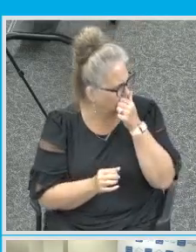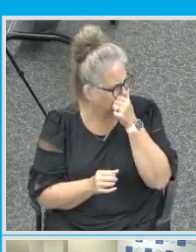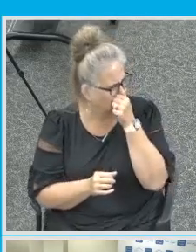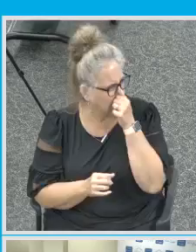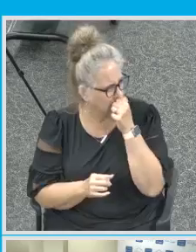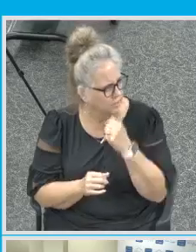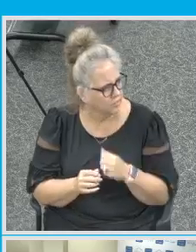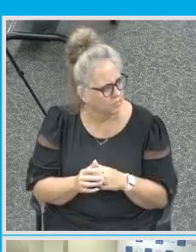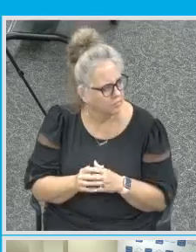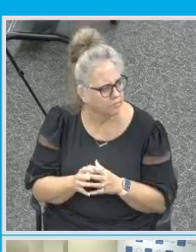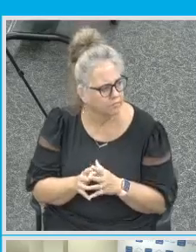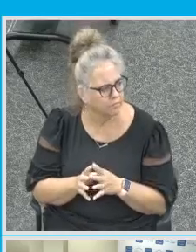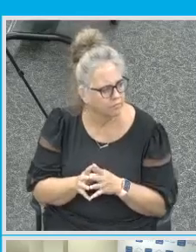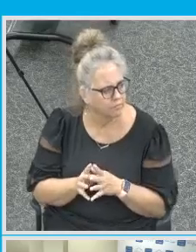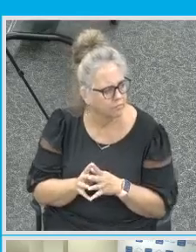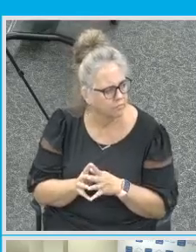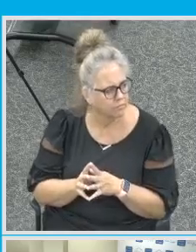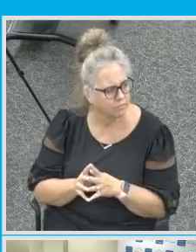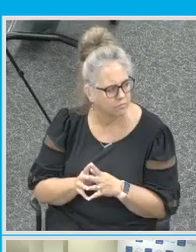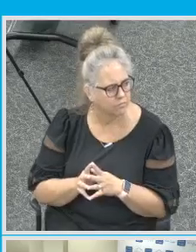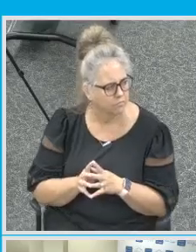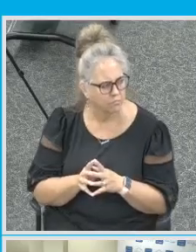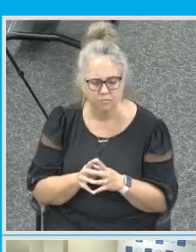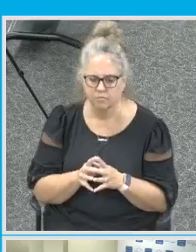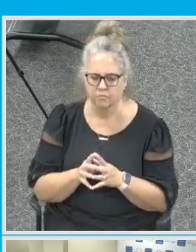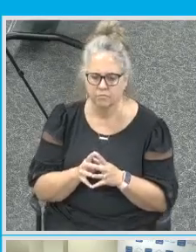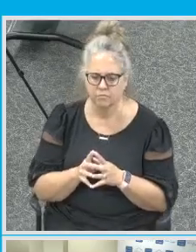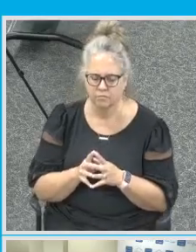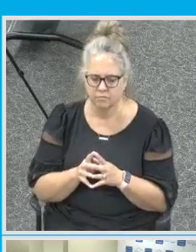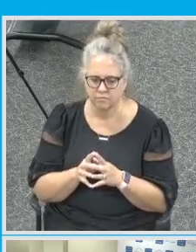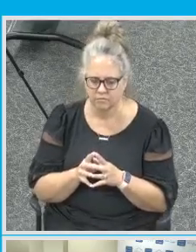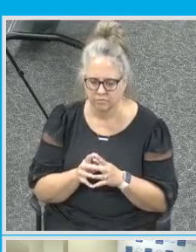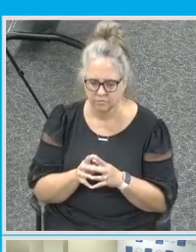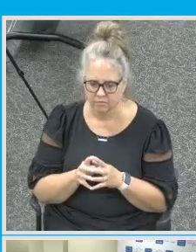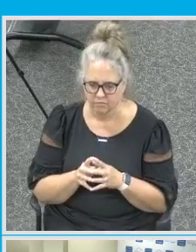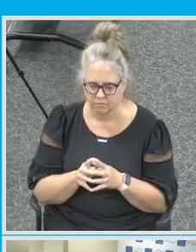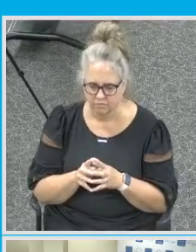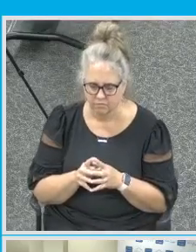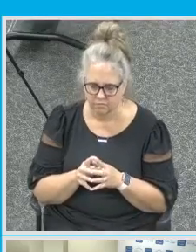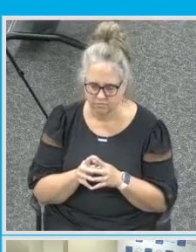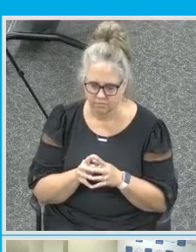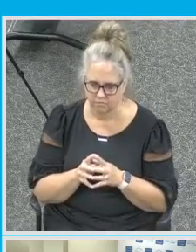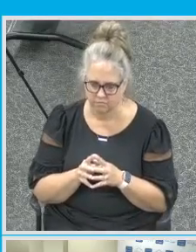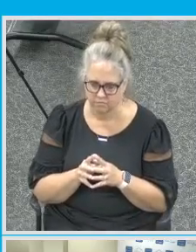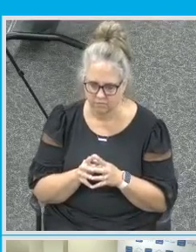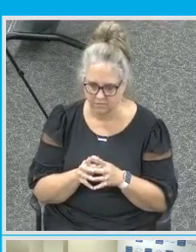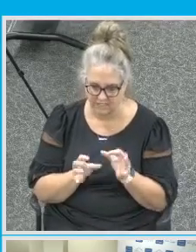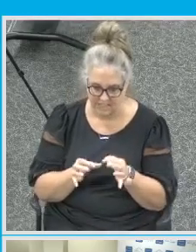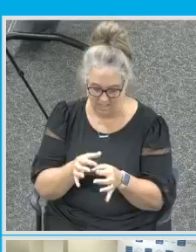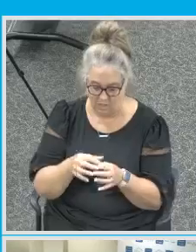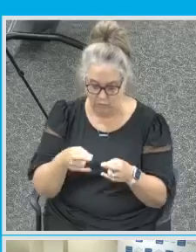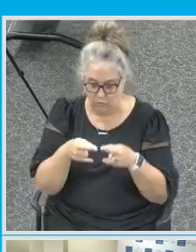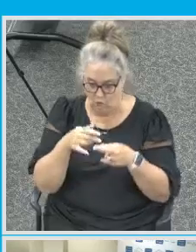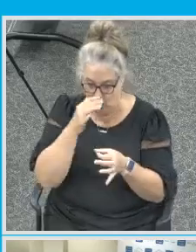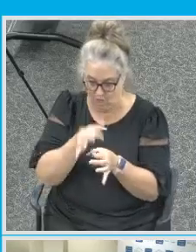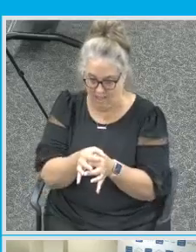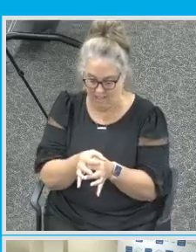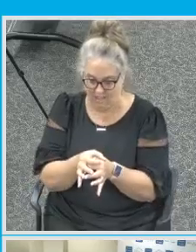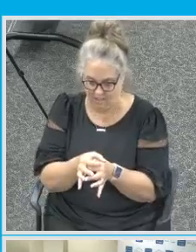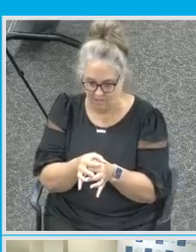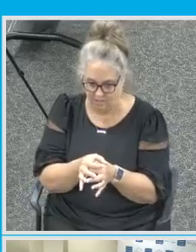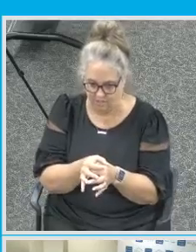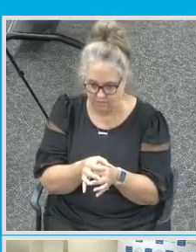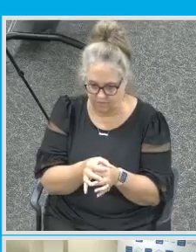Donuts that I'm passing around, basically you put them in standing water and they actually kill the mosquito larvae before they become